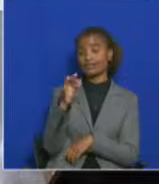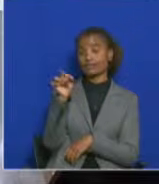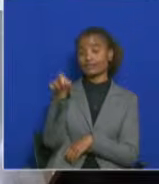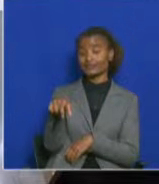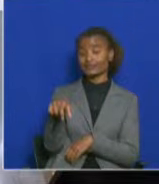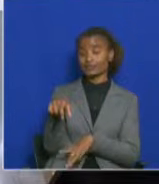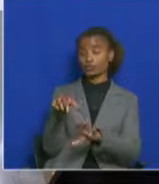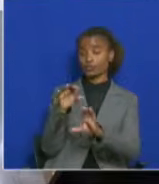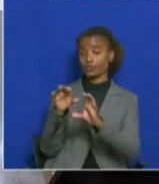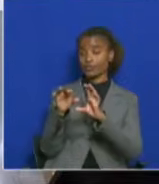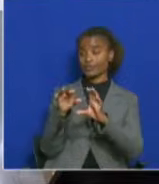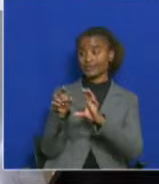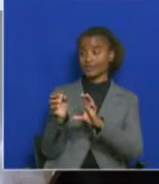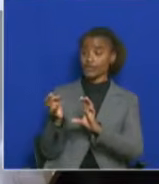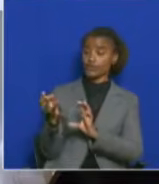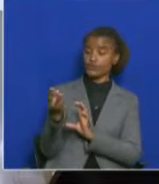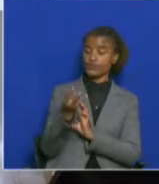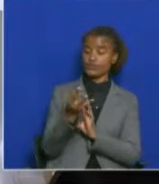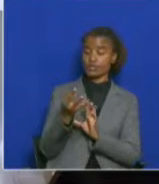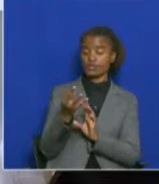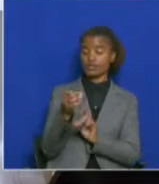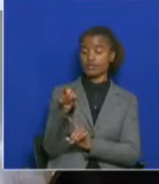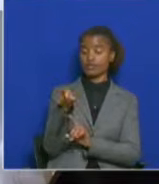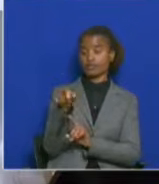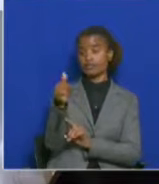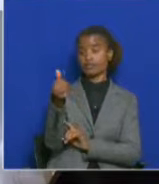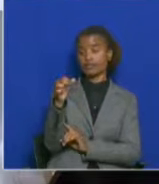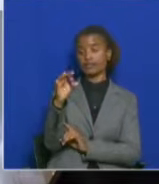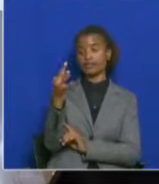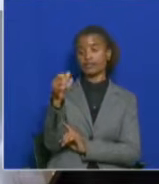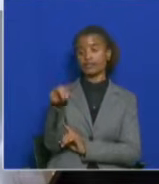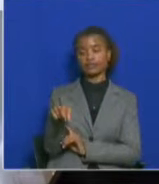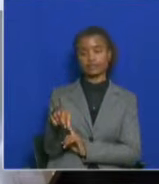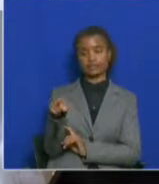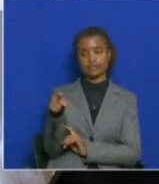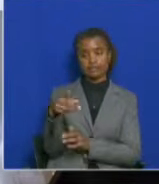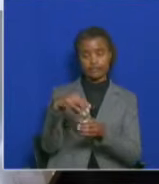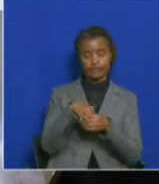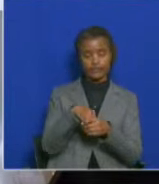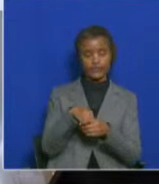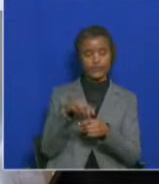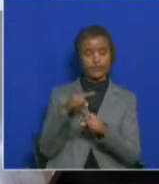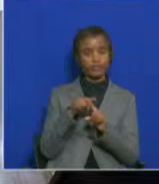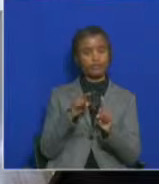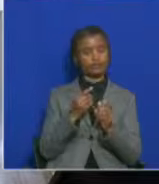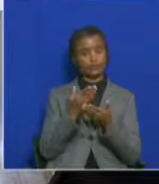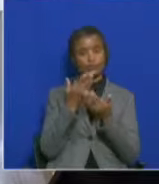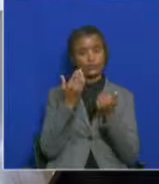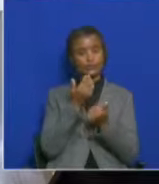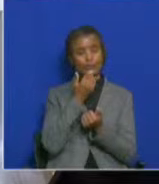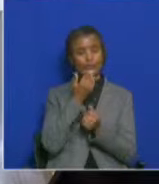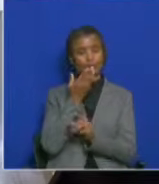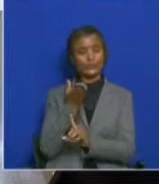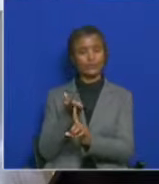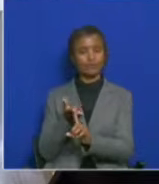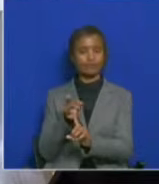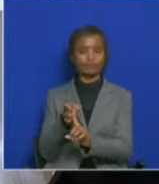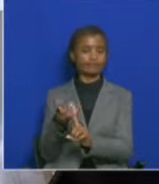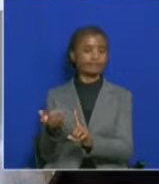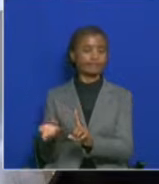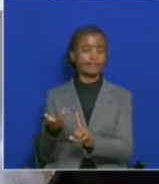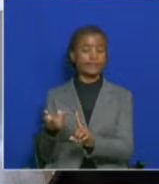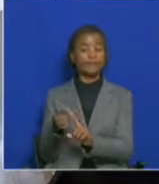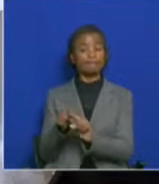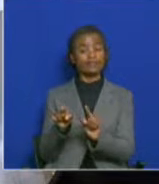don't know who the third party is. But he proposes